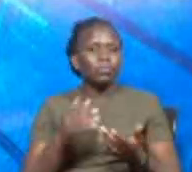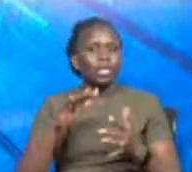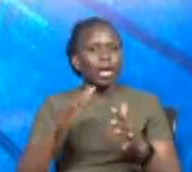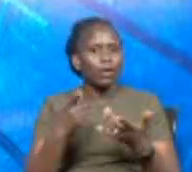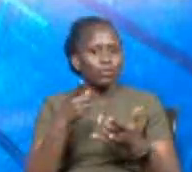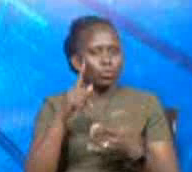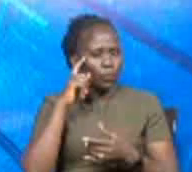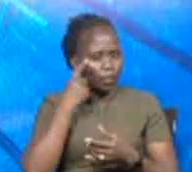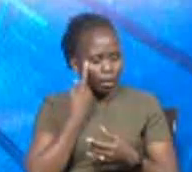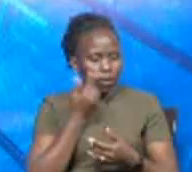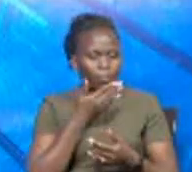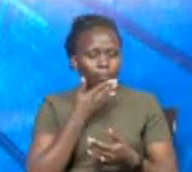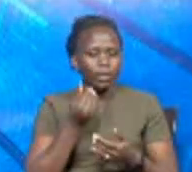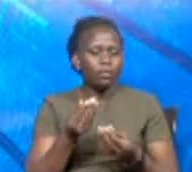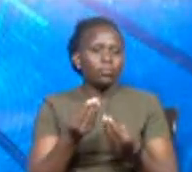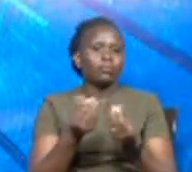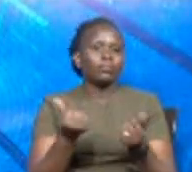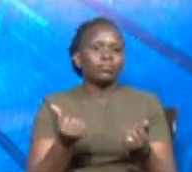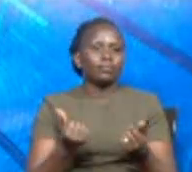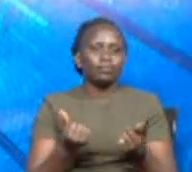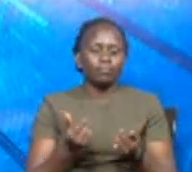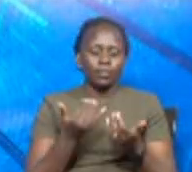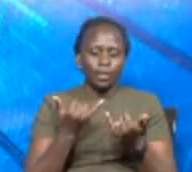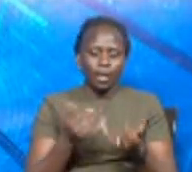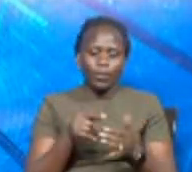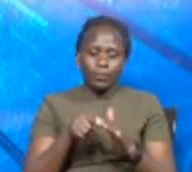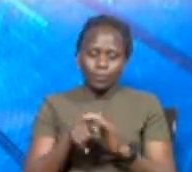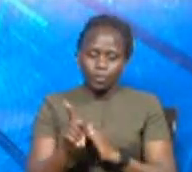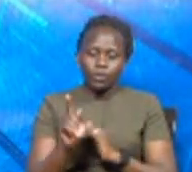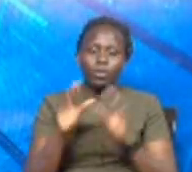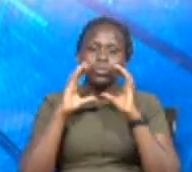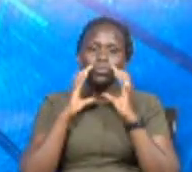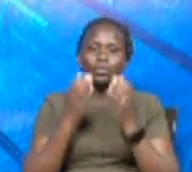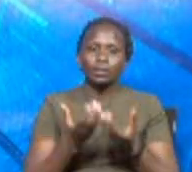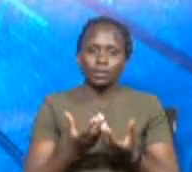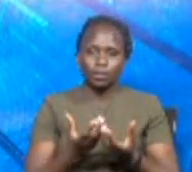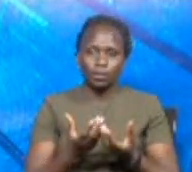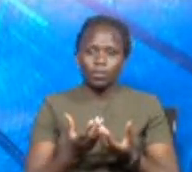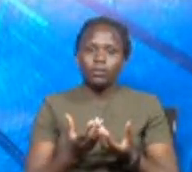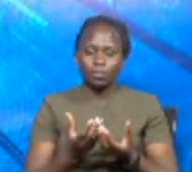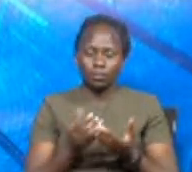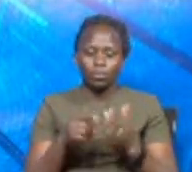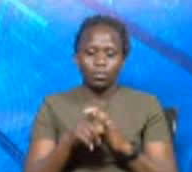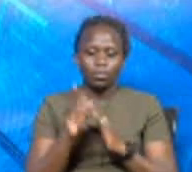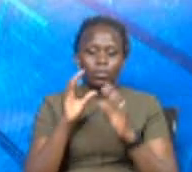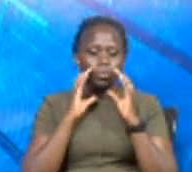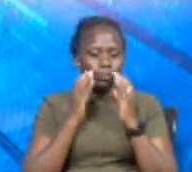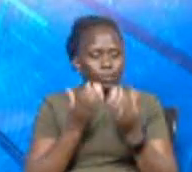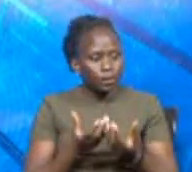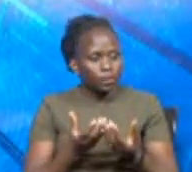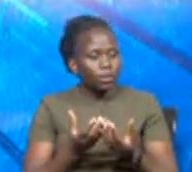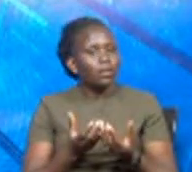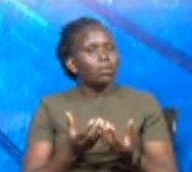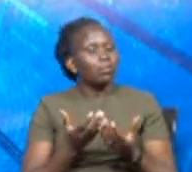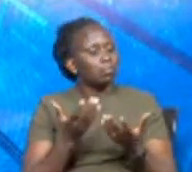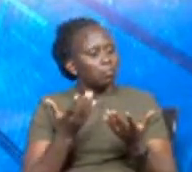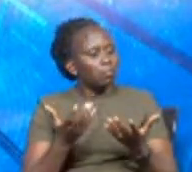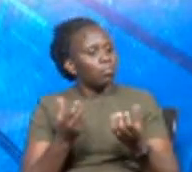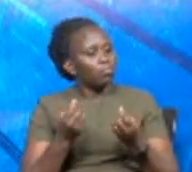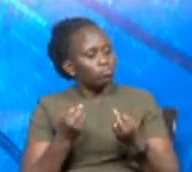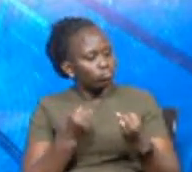best addressed? It is getting into the communities, okay? Getting the buy-ins,